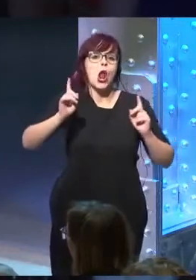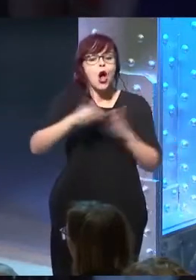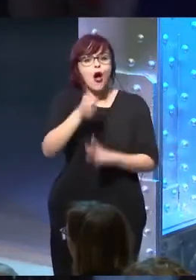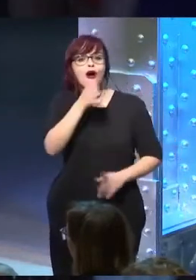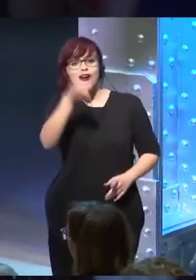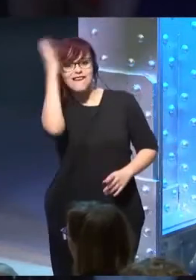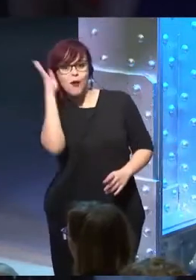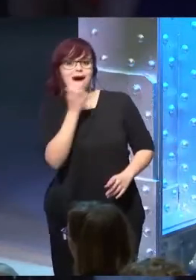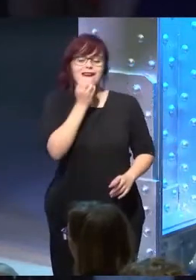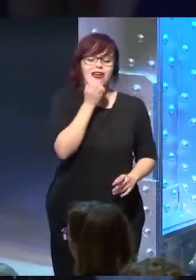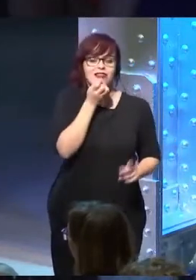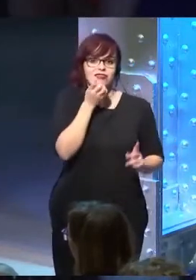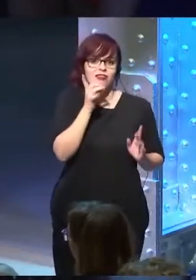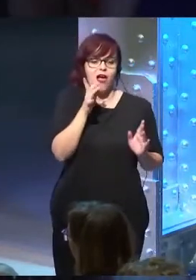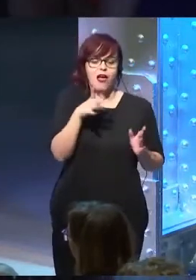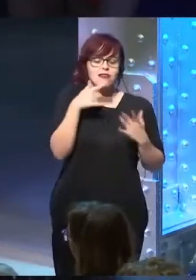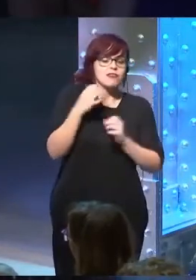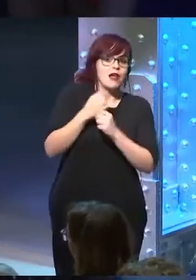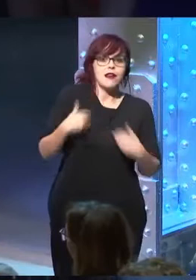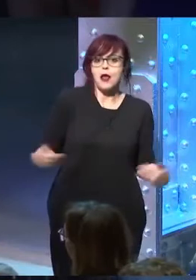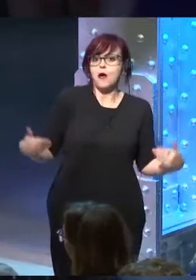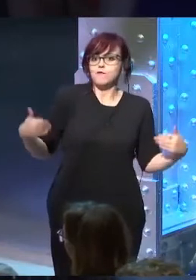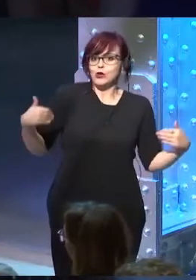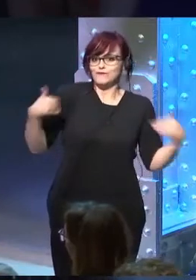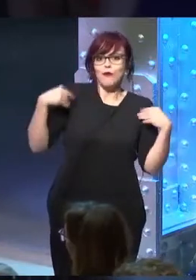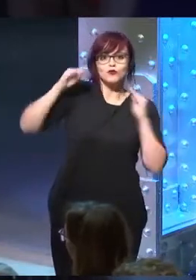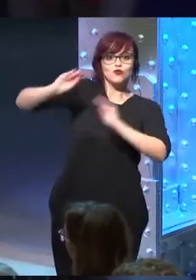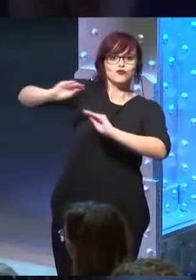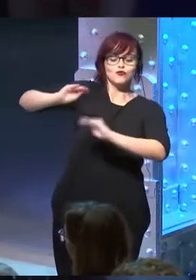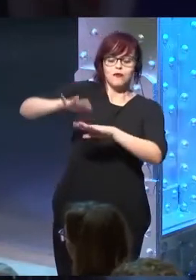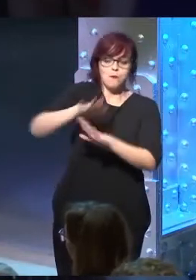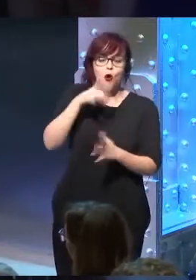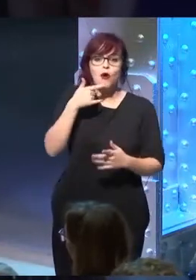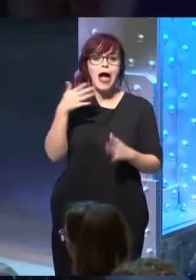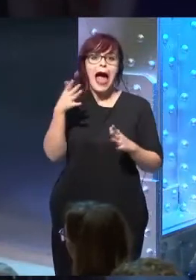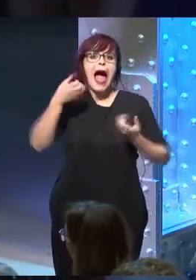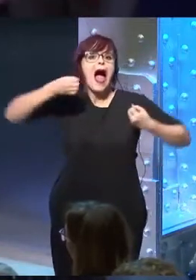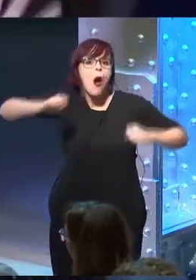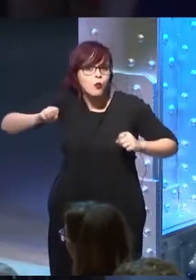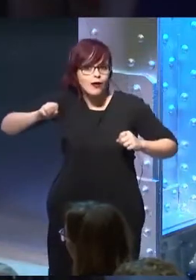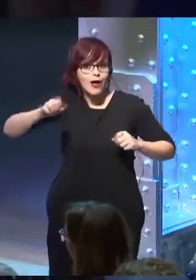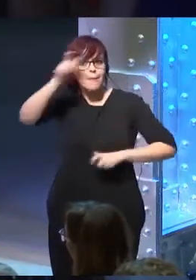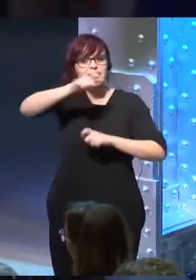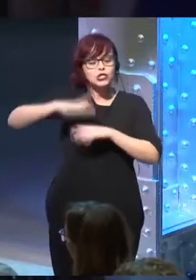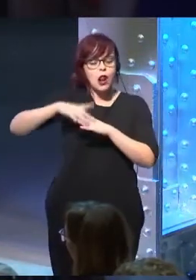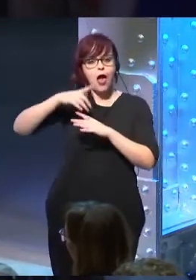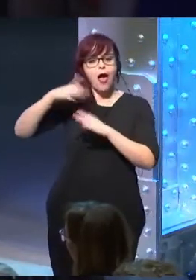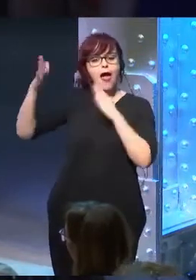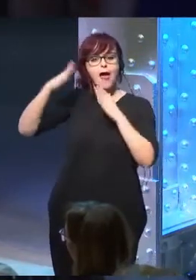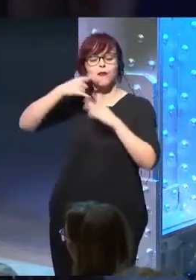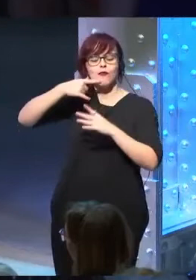a classicist, would fancy living in a Greco-Roman world. There are all kinds of